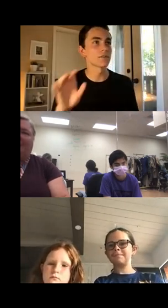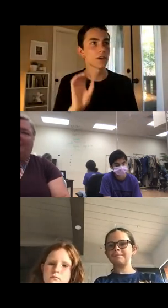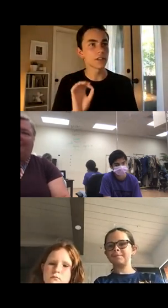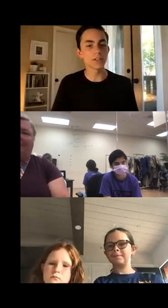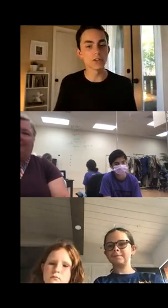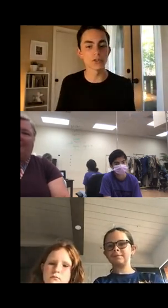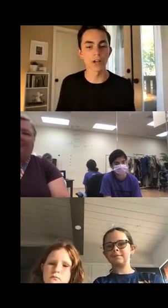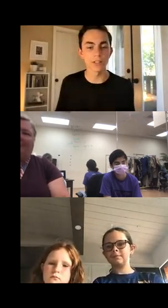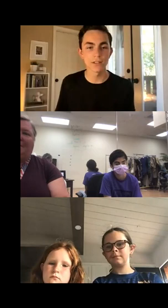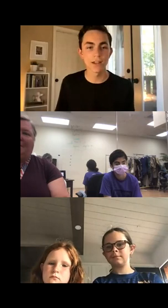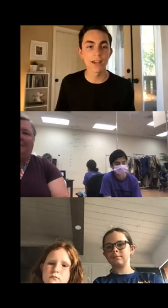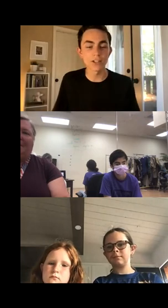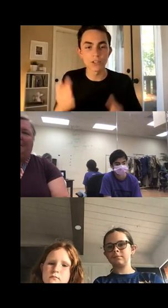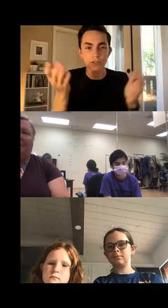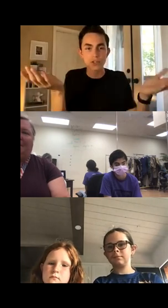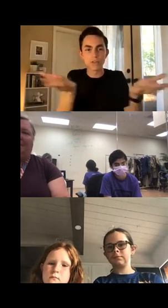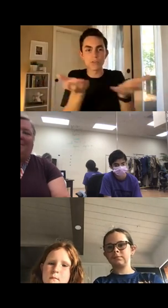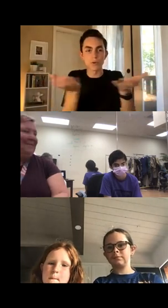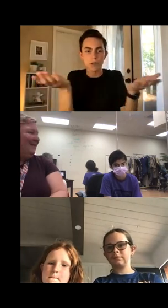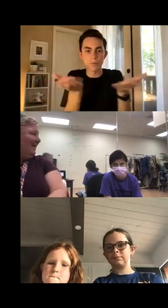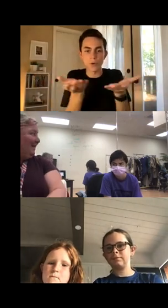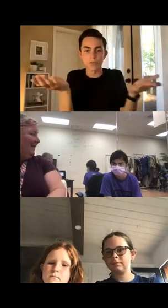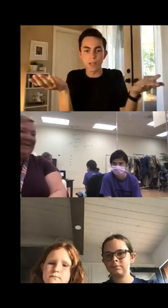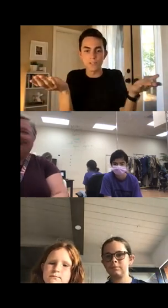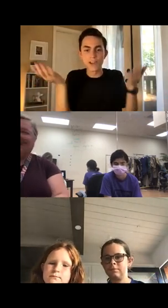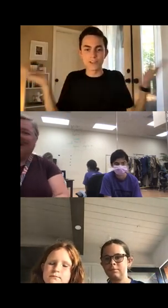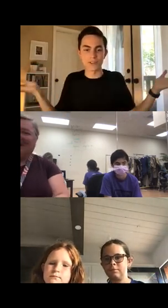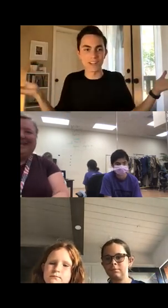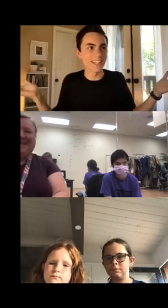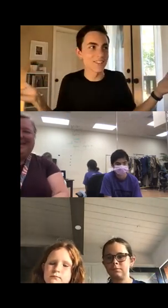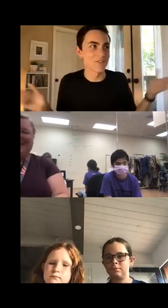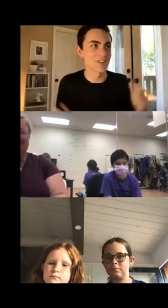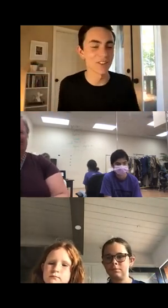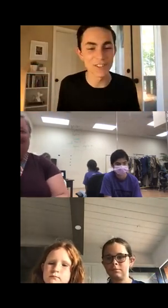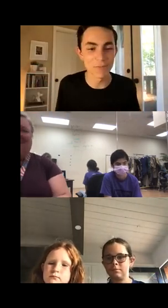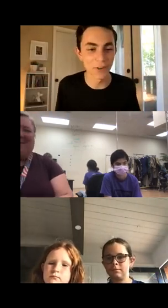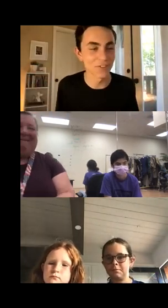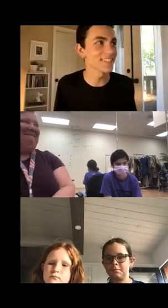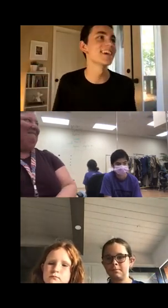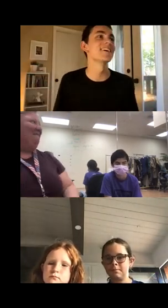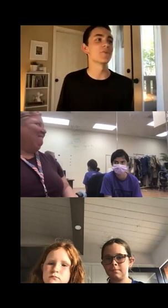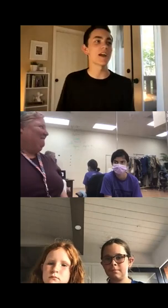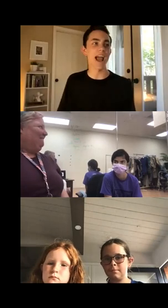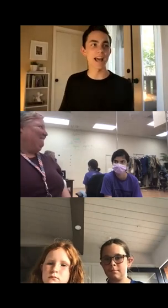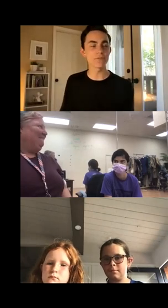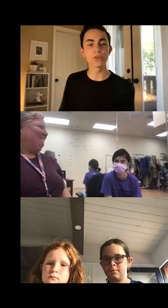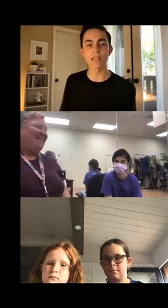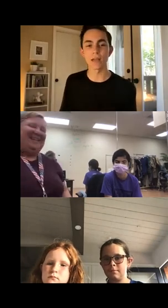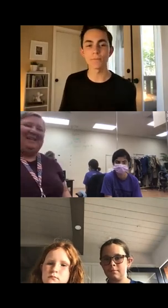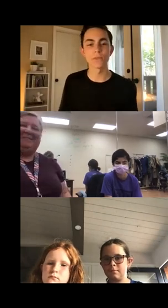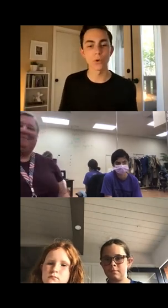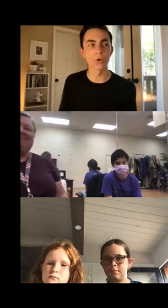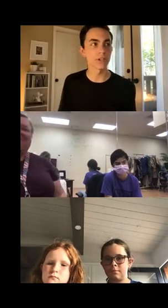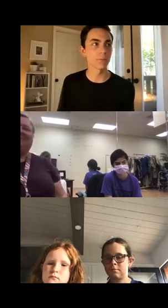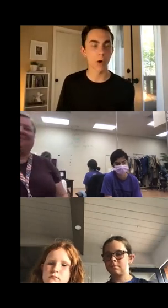Okay, so now I'd like you to try. And actually, there's two of you in both frames, so you can try signing it to each other. This is perfect. So ask for a